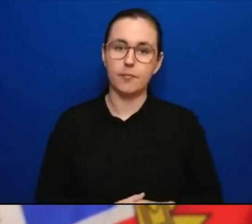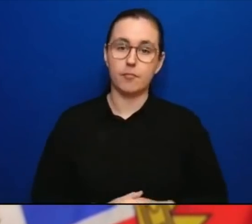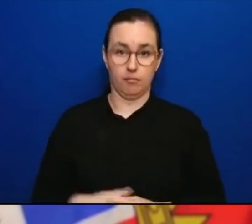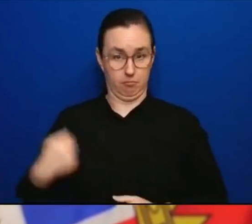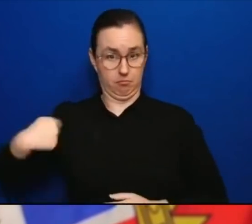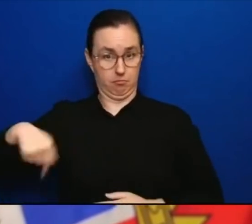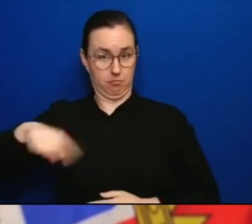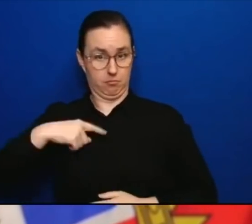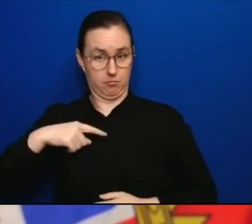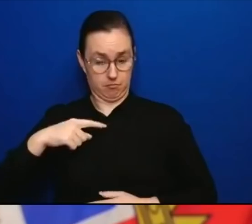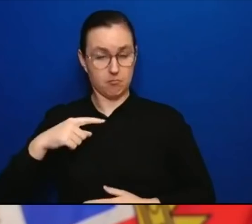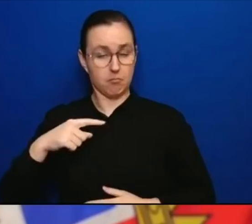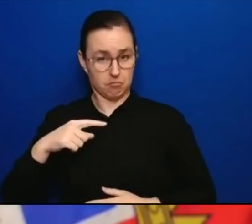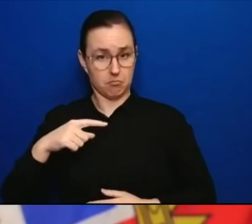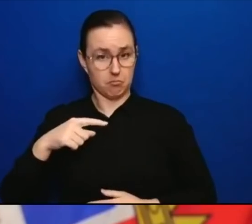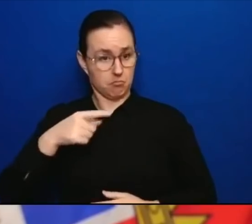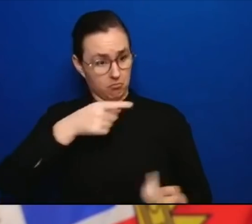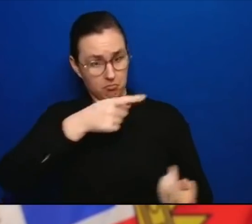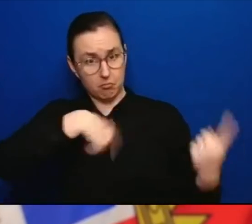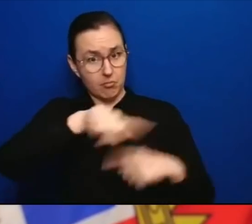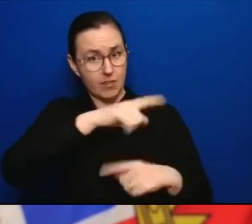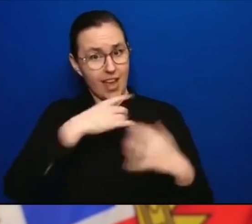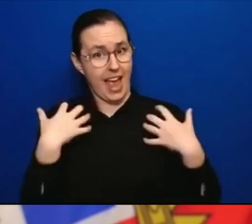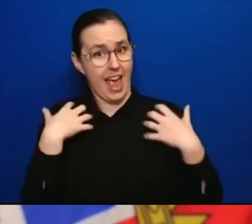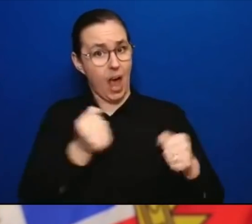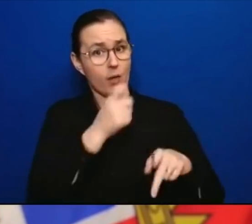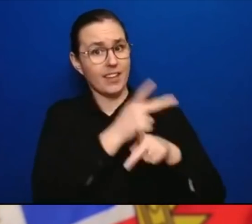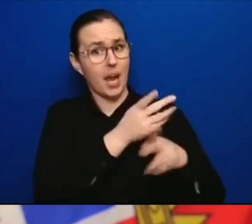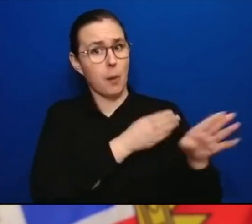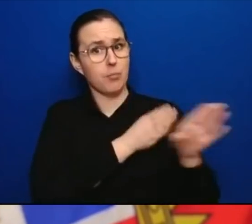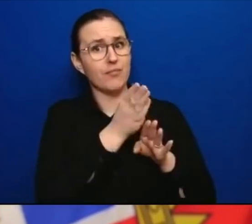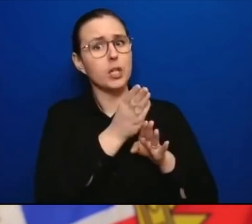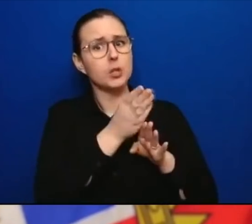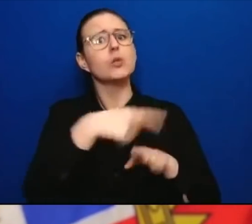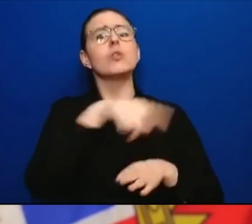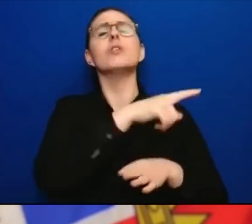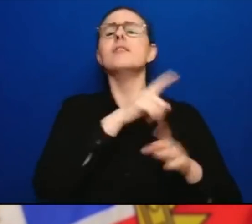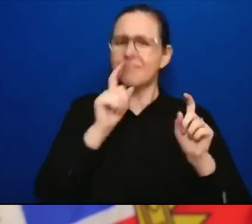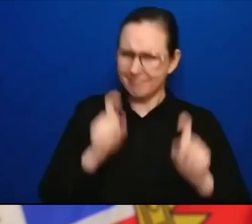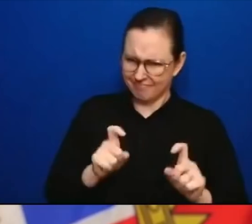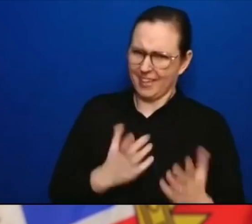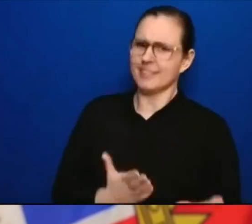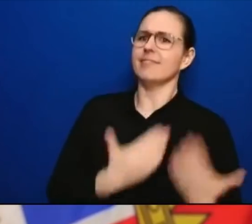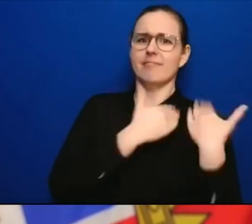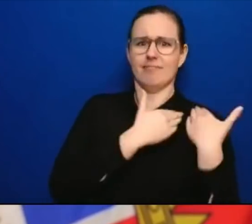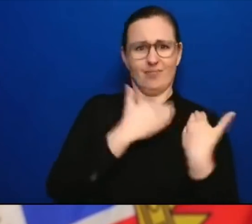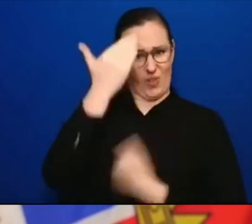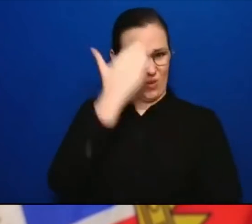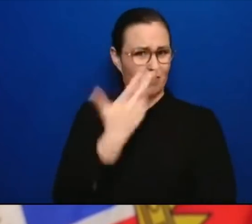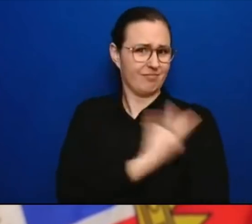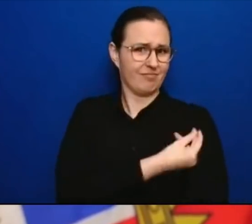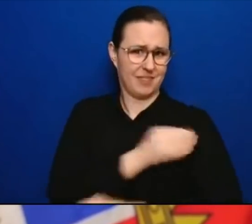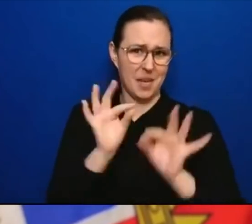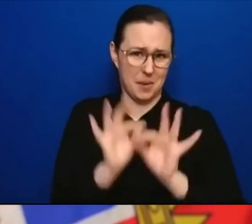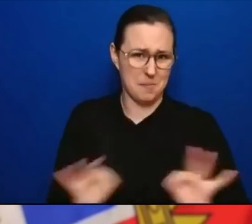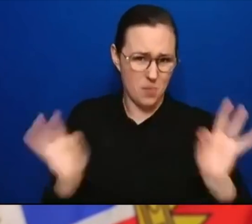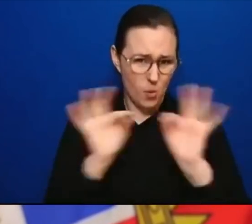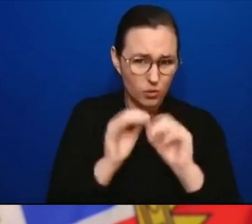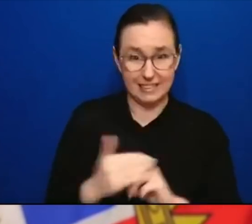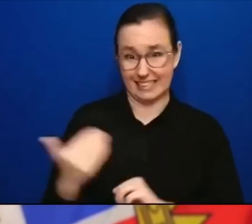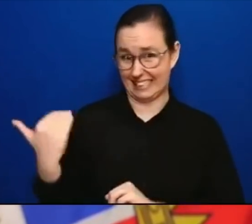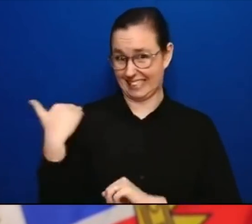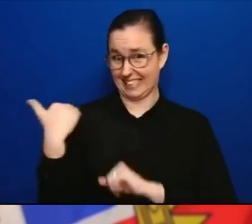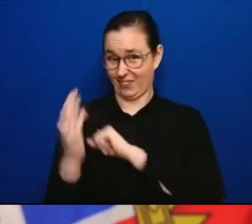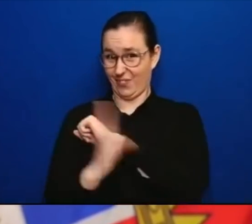It is our responsibility, and it continues to be our responsibility, and vaccination is part of that. In the fall, as you know, we put orders